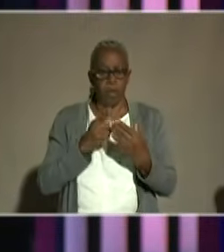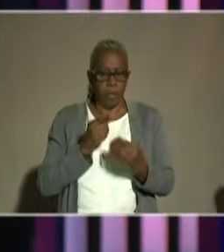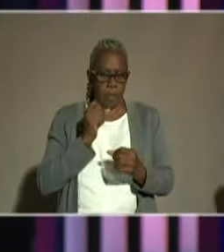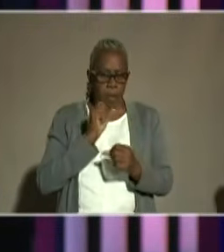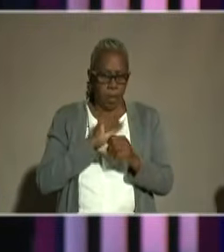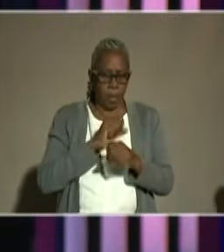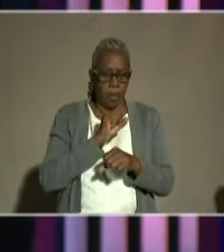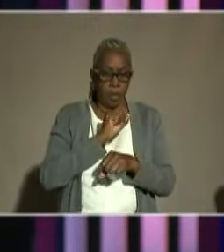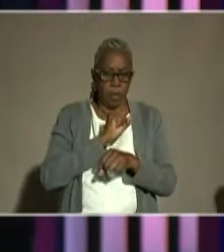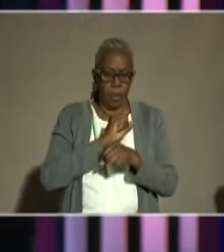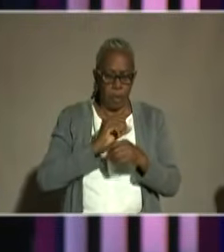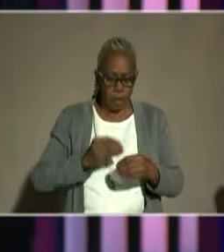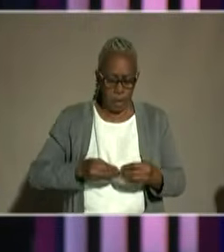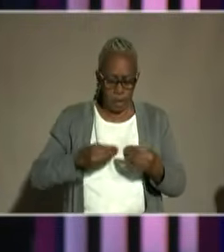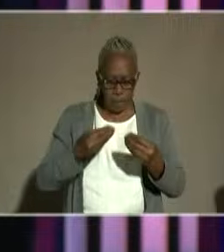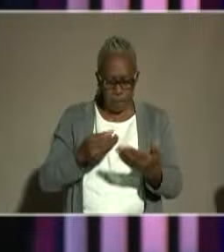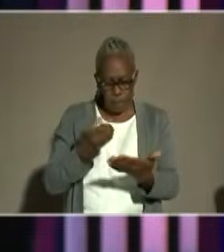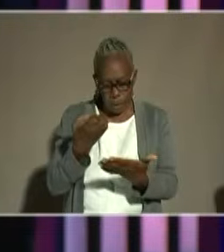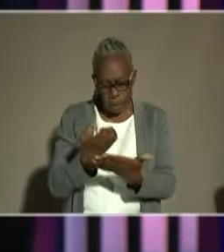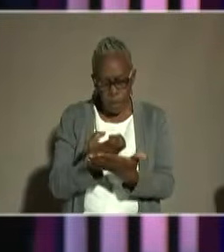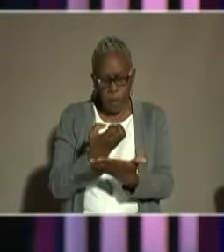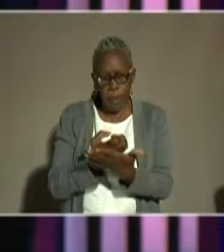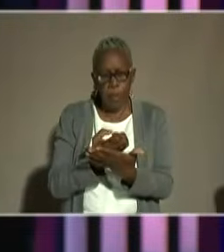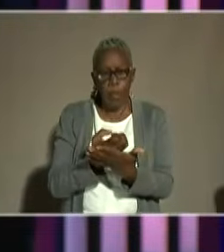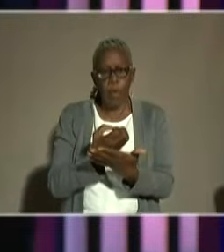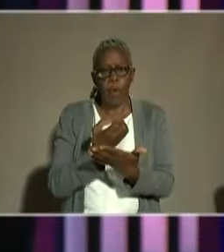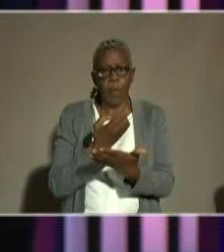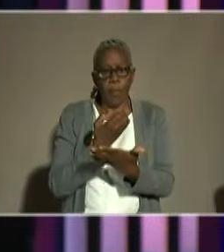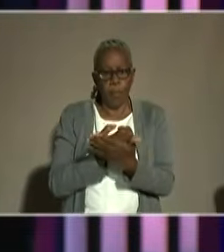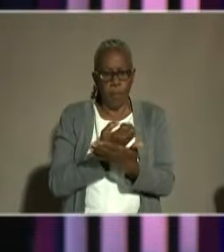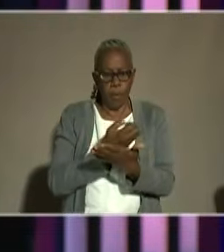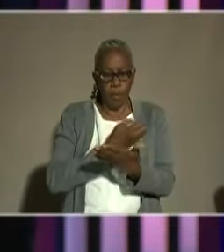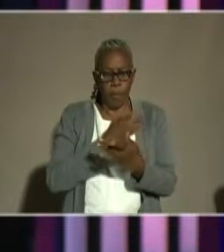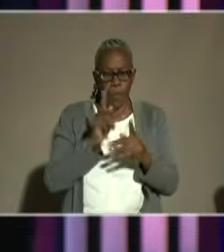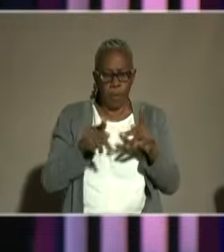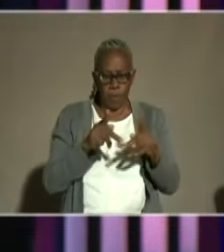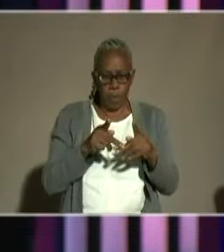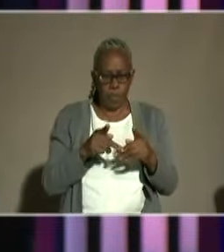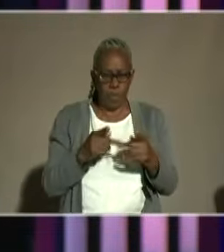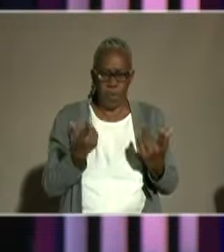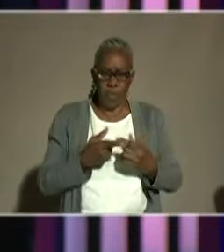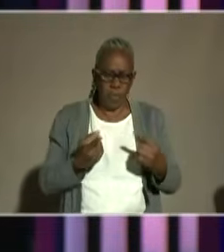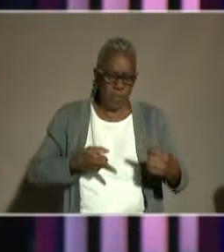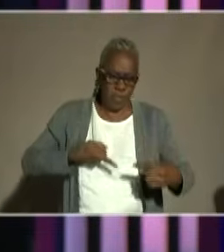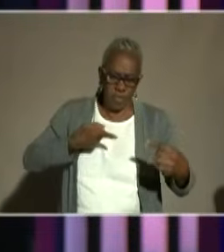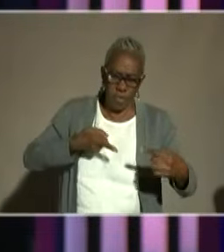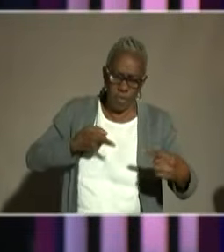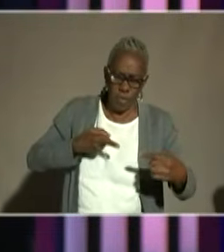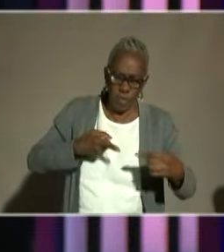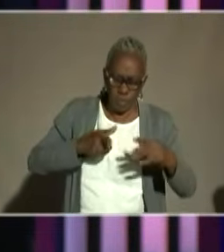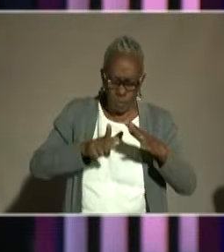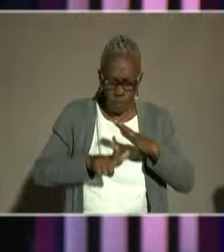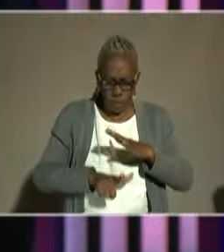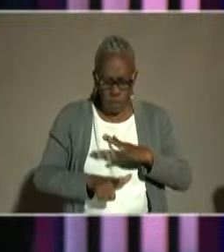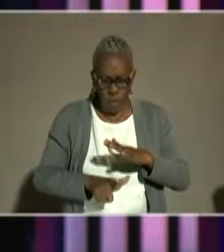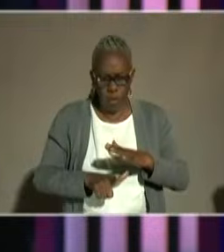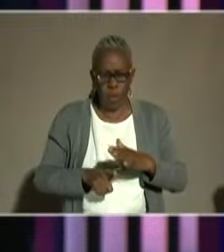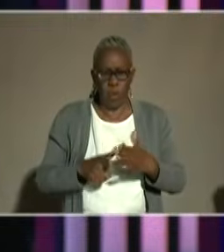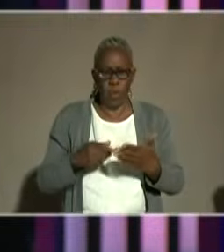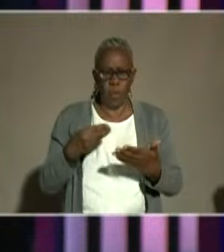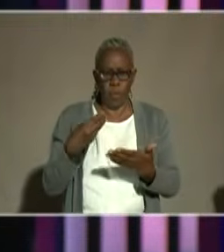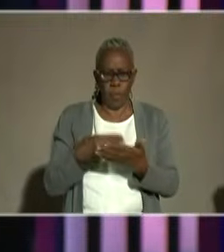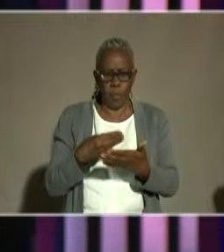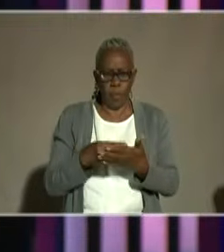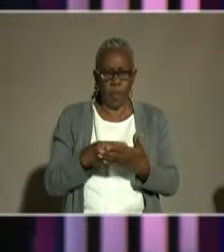so they can employ more people in higher paying jobs. Right now, too many of our people are struggling in low-income jobs, low-wage jobs,